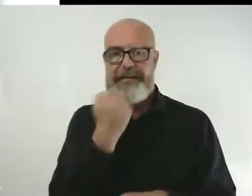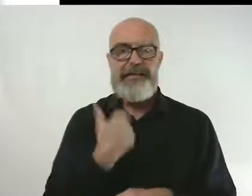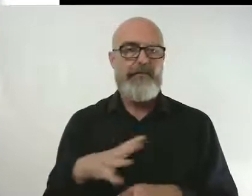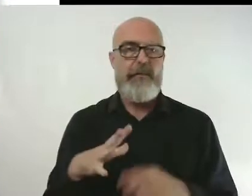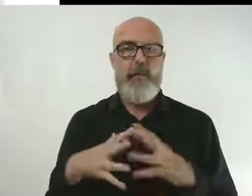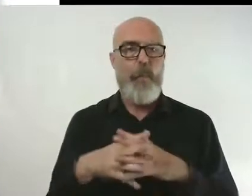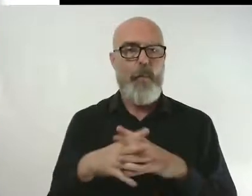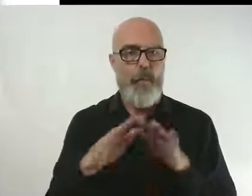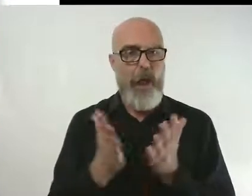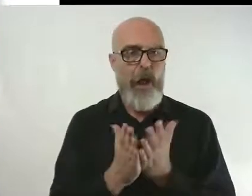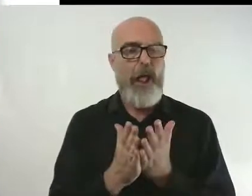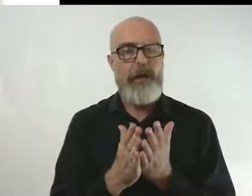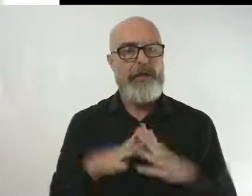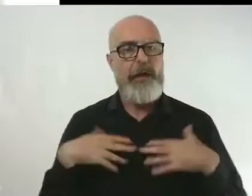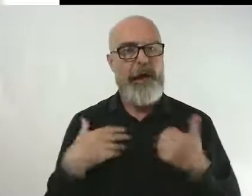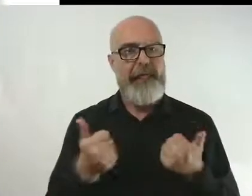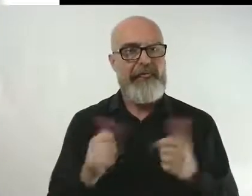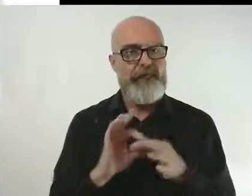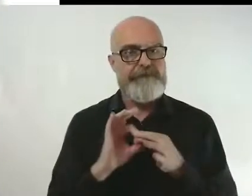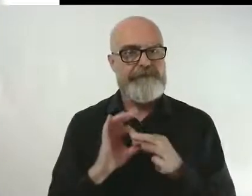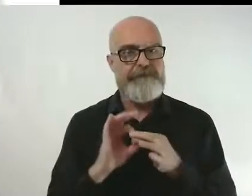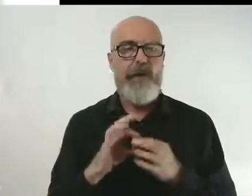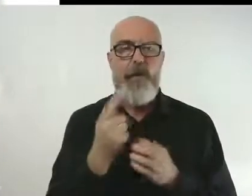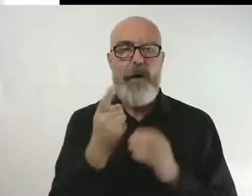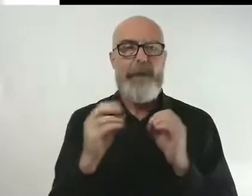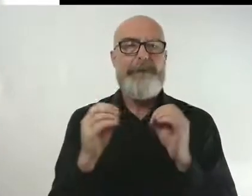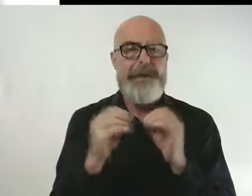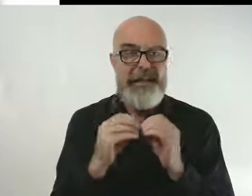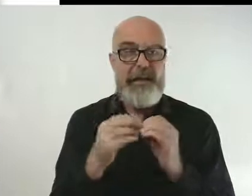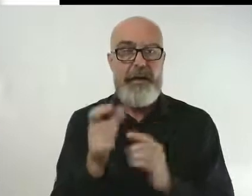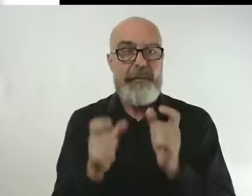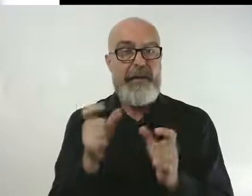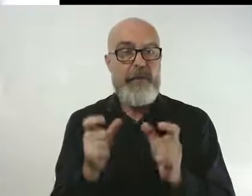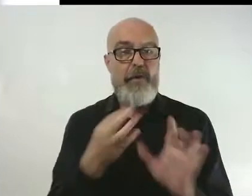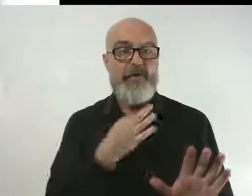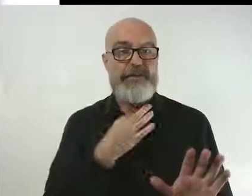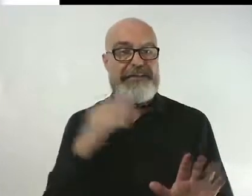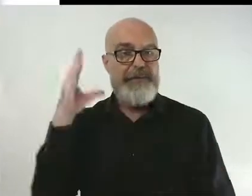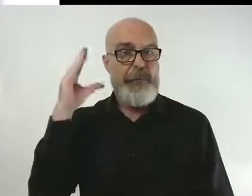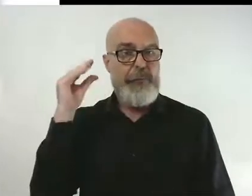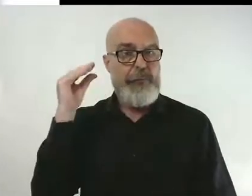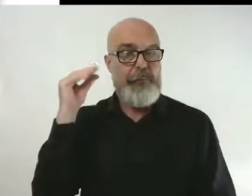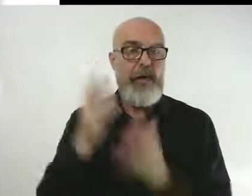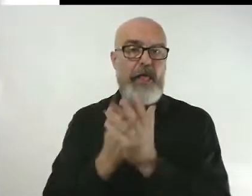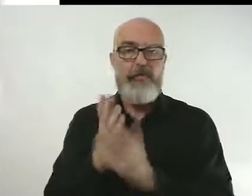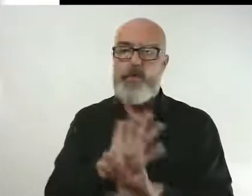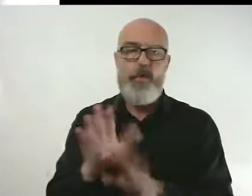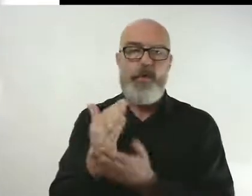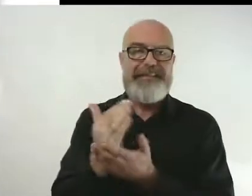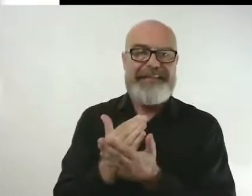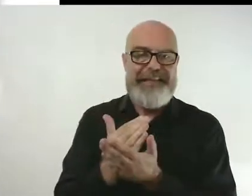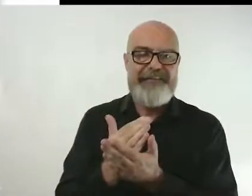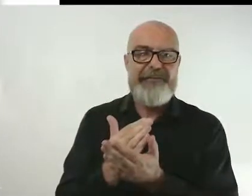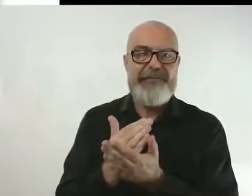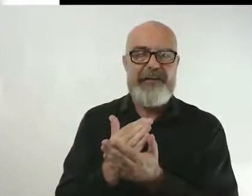For example, according to data from the World Health Organization, today over 1 billion people are at risk for